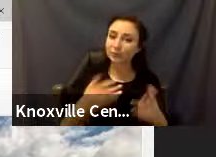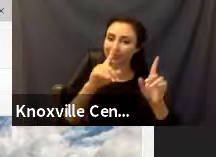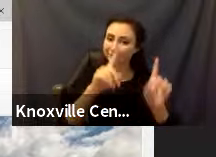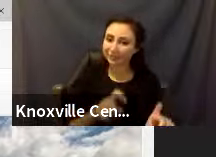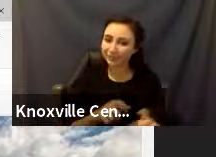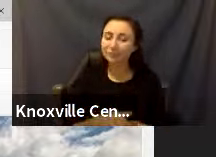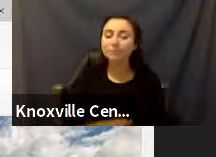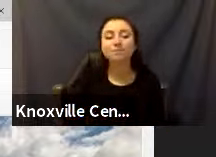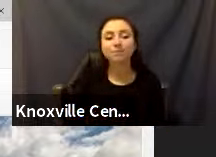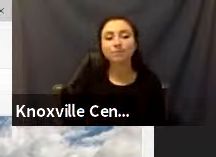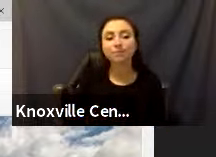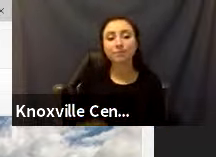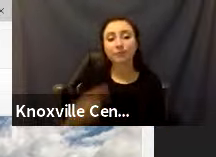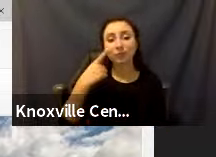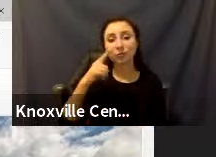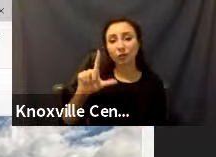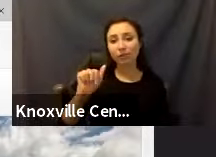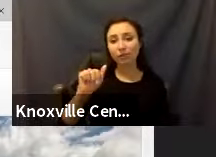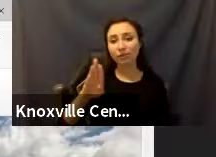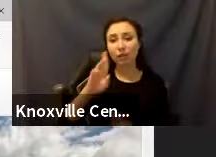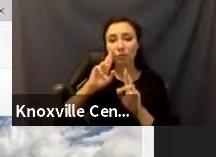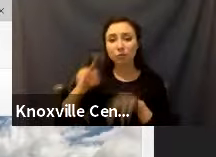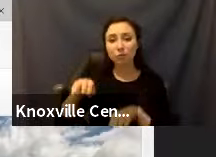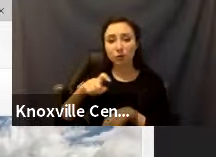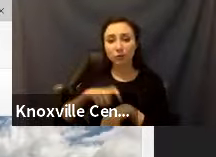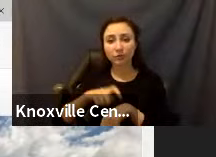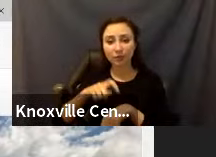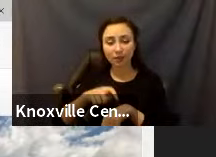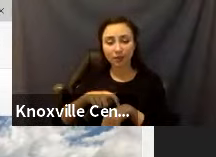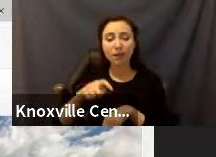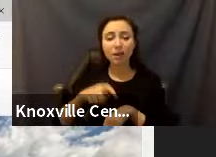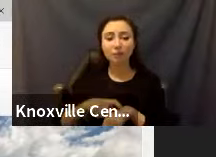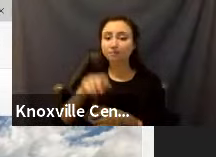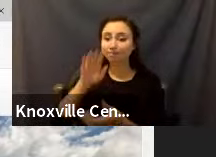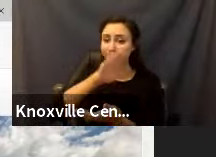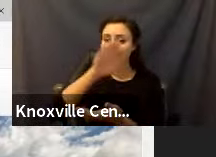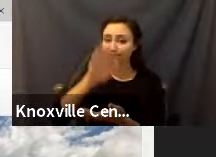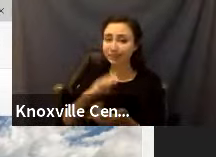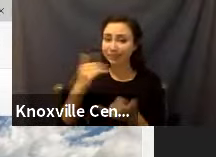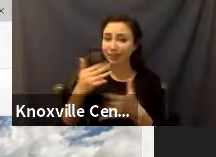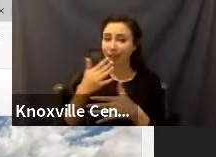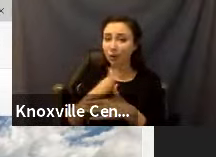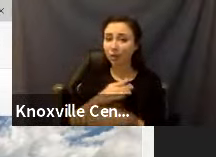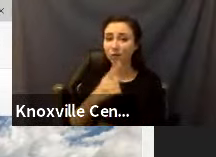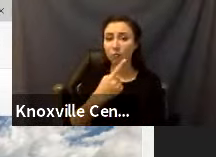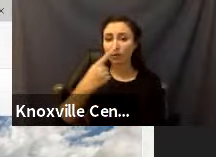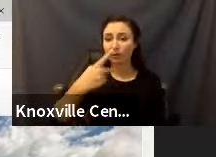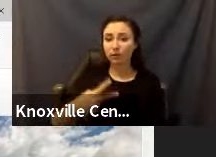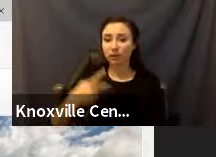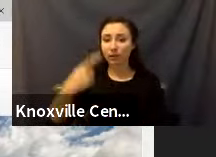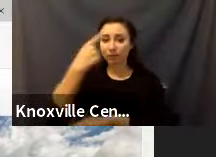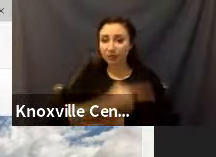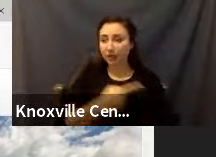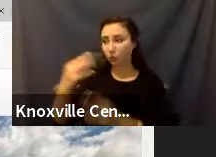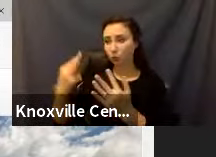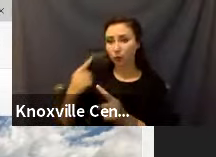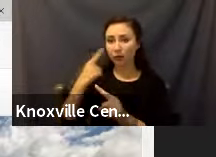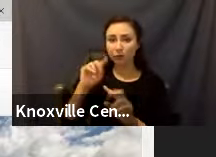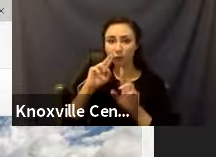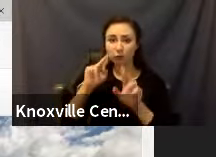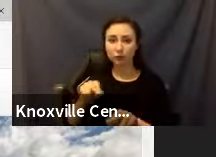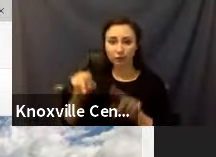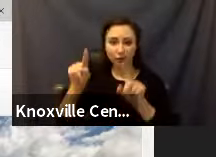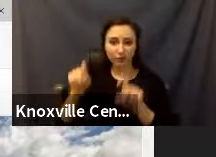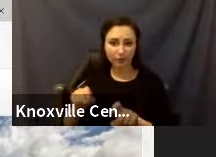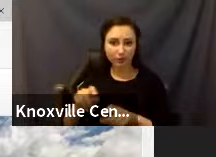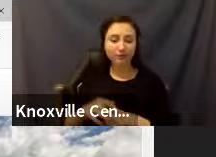Regarding the lab turnaround time, this number has continued to decrease and now sits at an average of 1.5 days for the community.